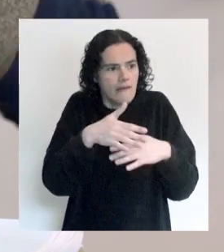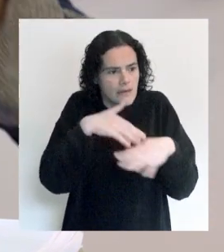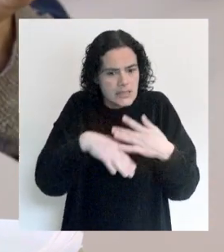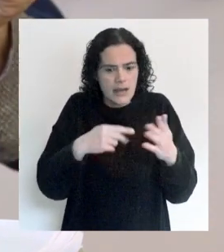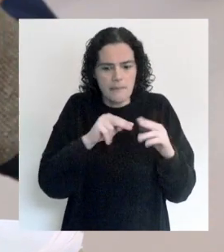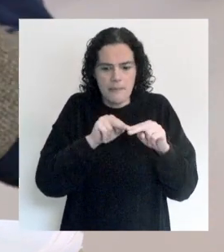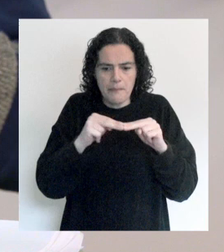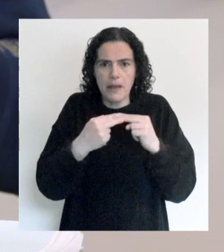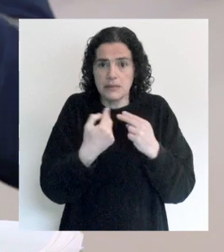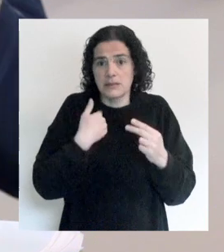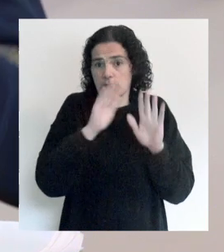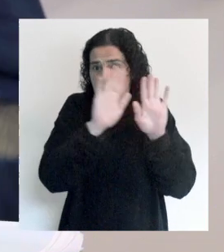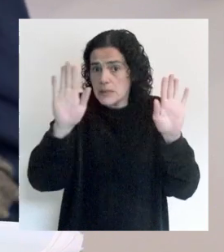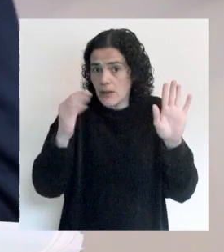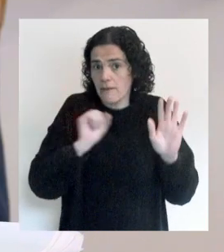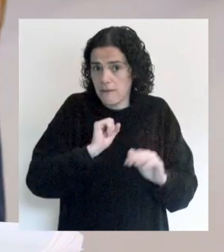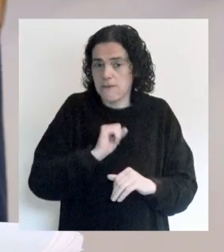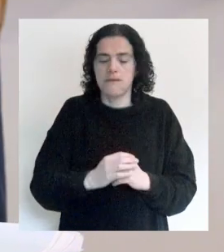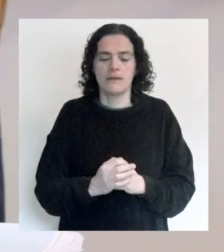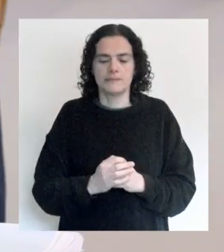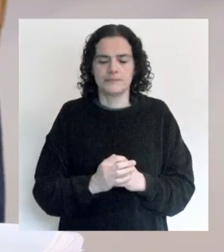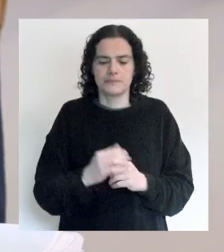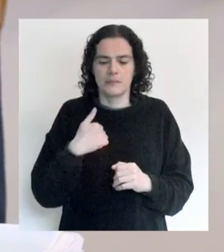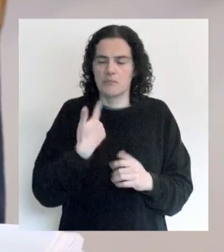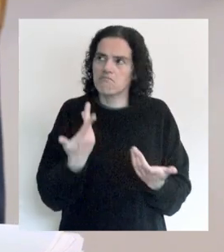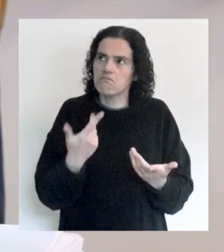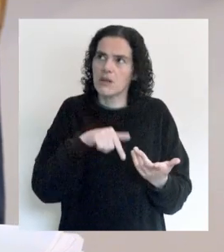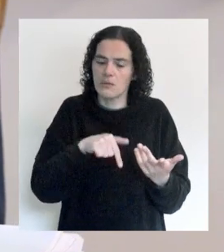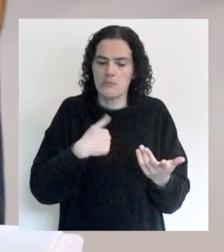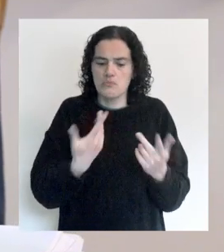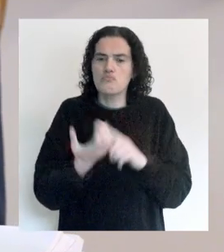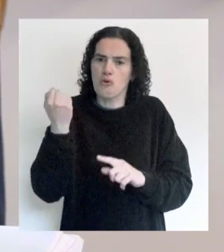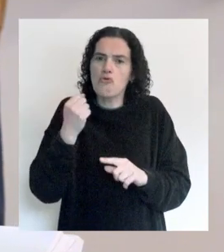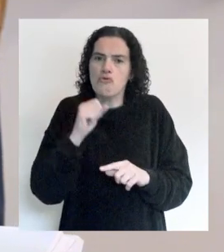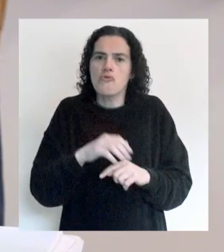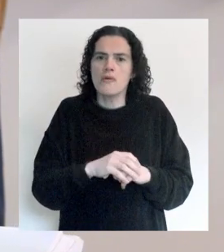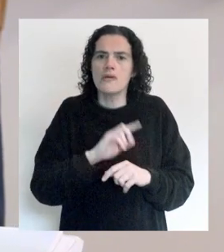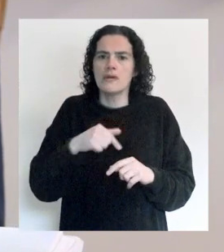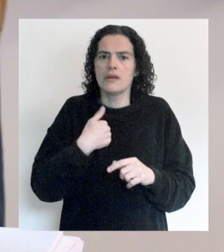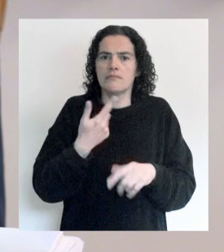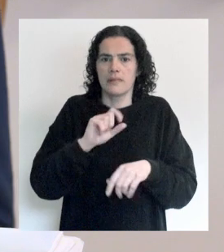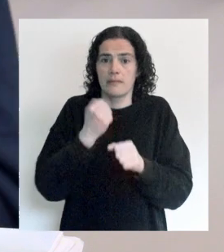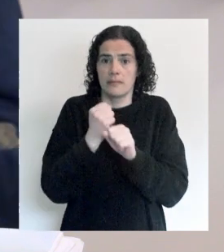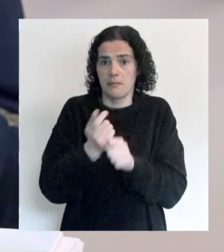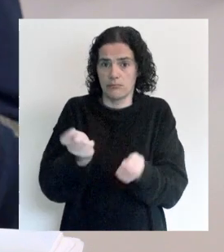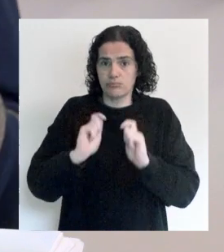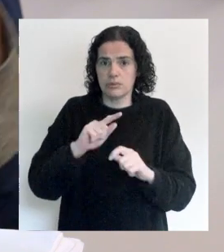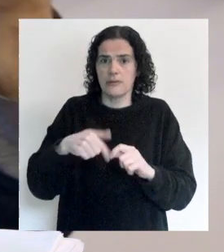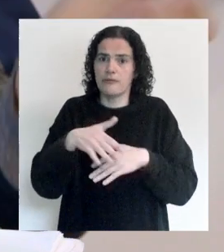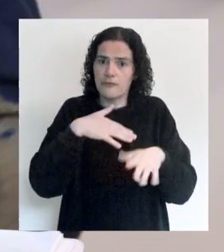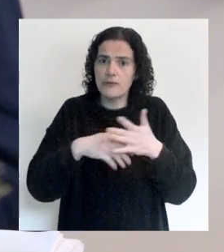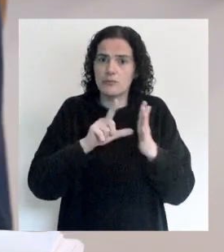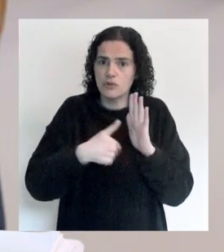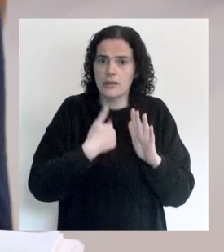produce my puzzles on my puzzle exhibition. So I took that to heart, and we gave me this task,